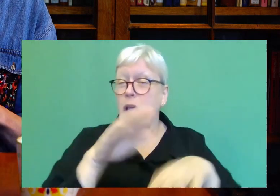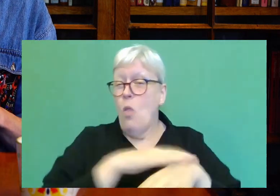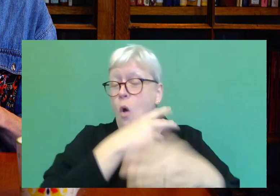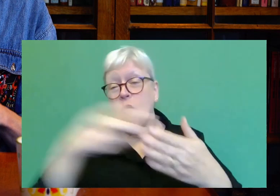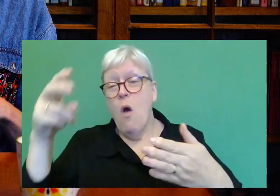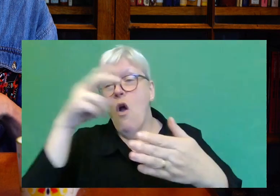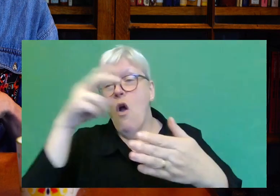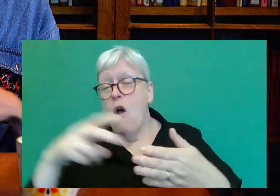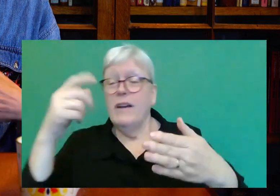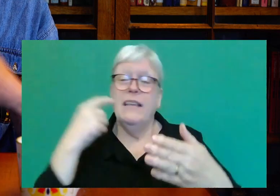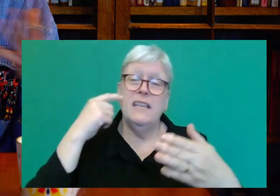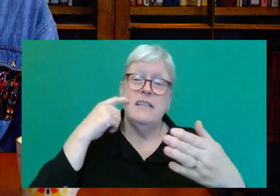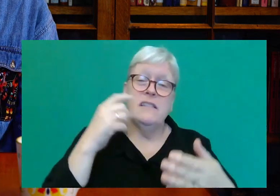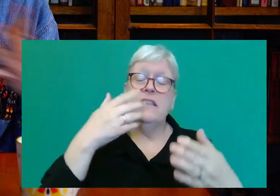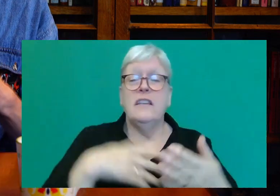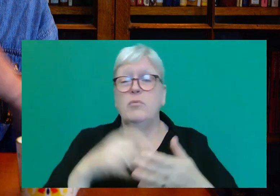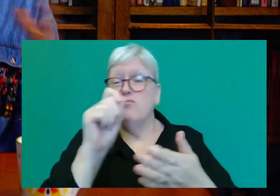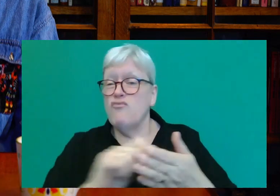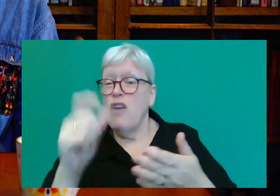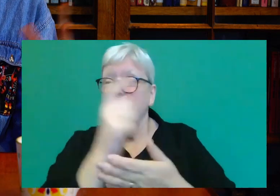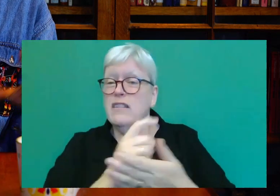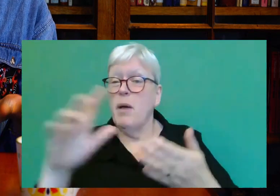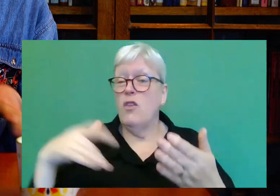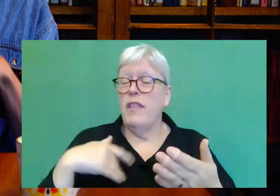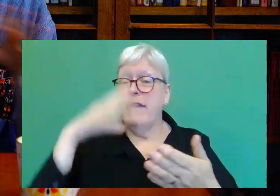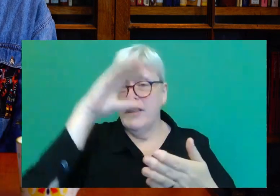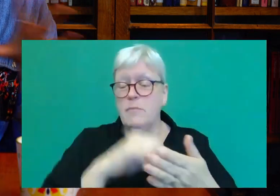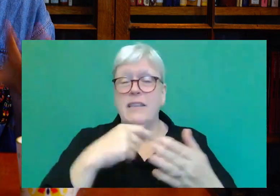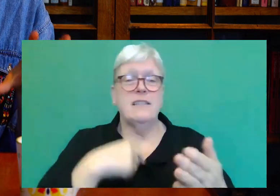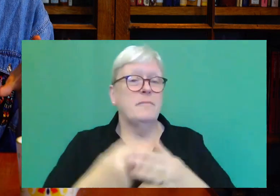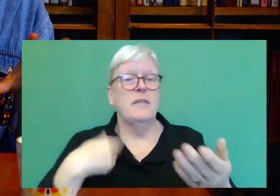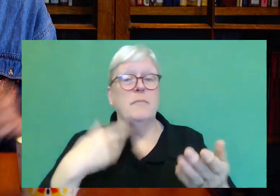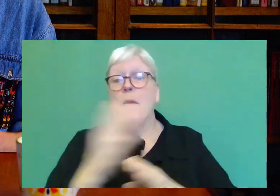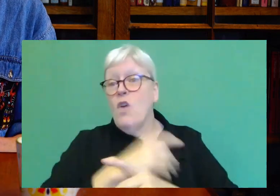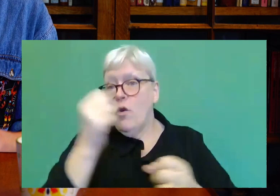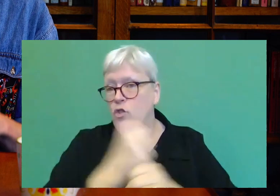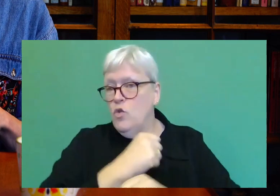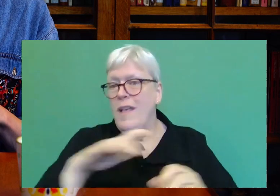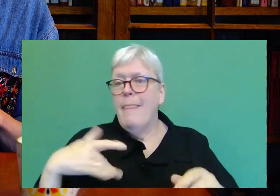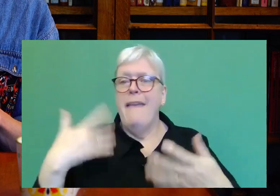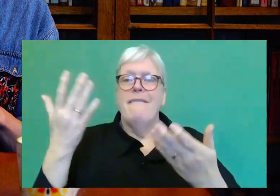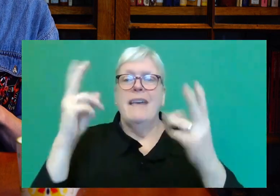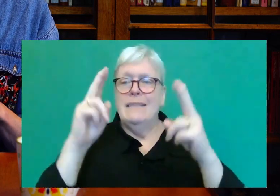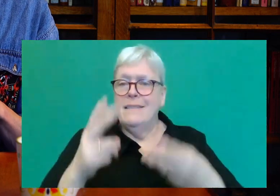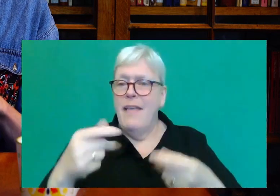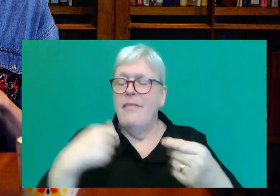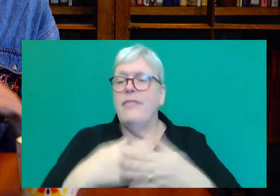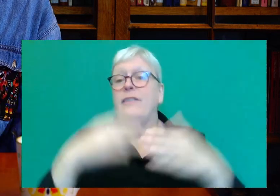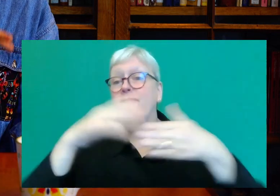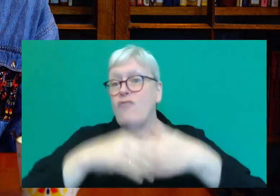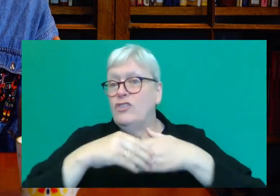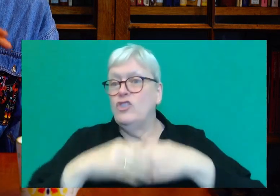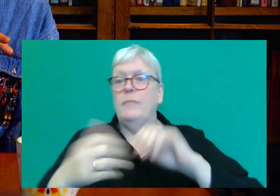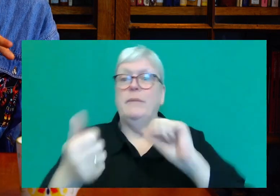straight into, you know, life and death and friendship and reverie and all these things. I would just write about day-to-day activities and what had been going on, and